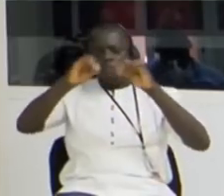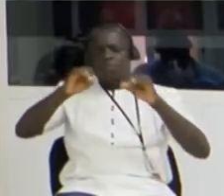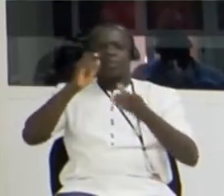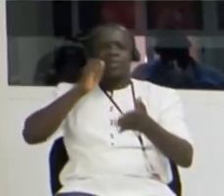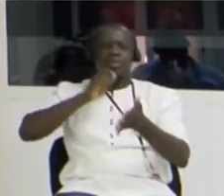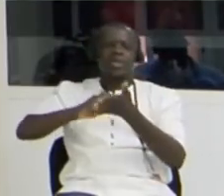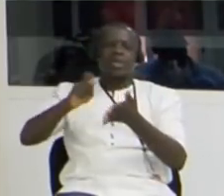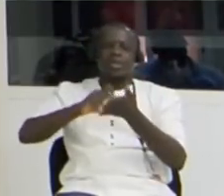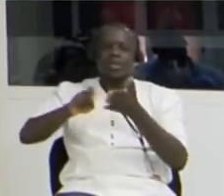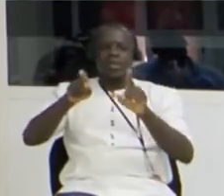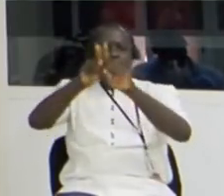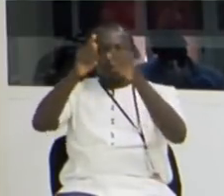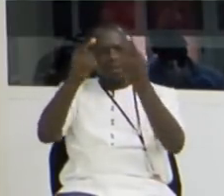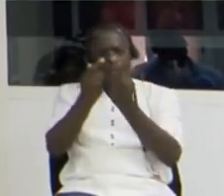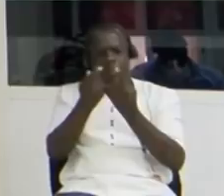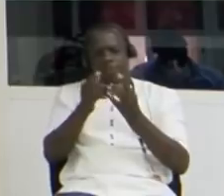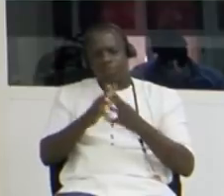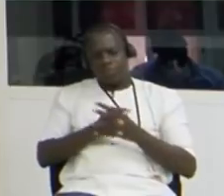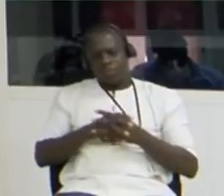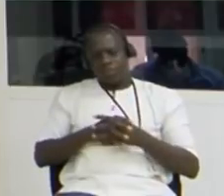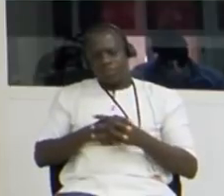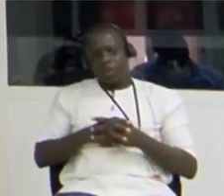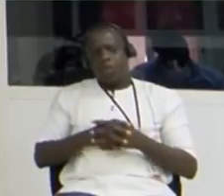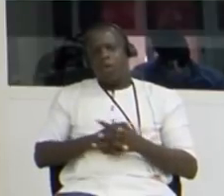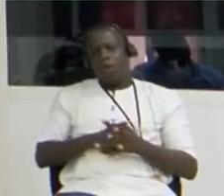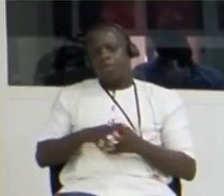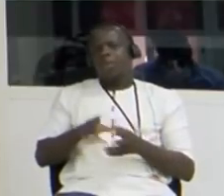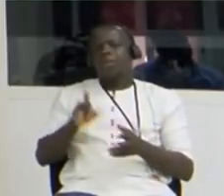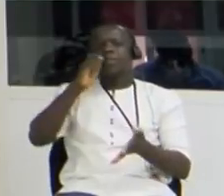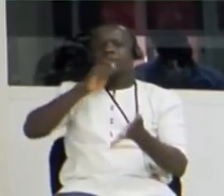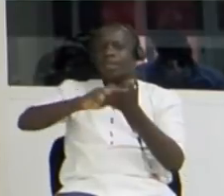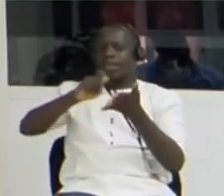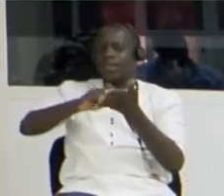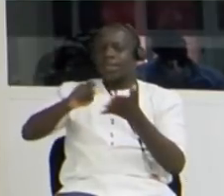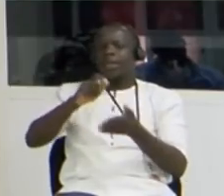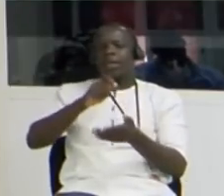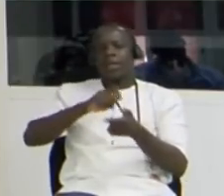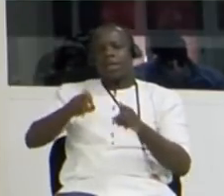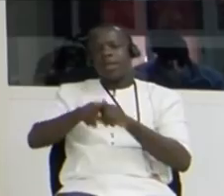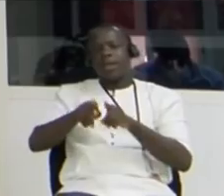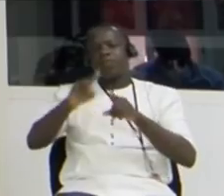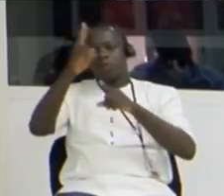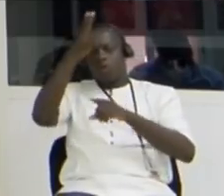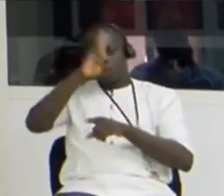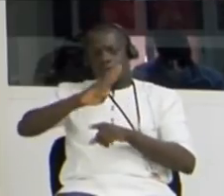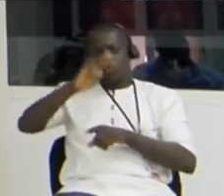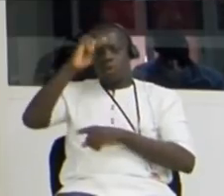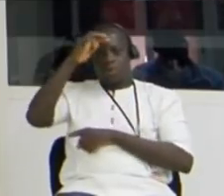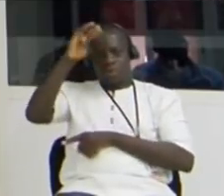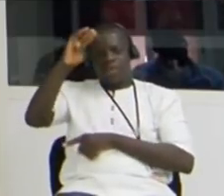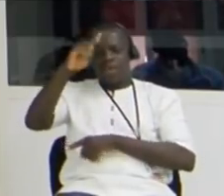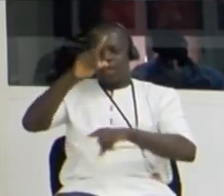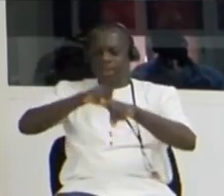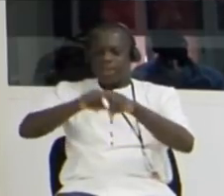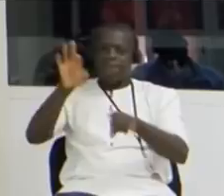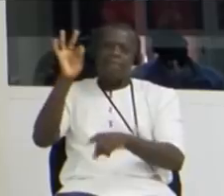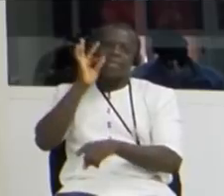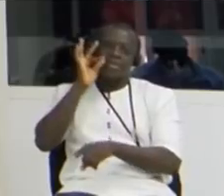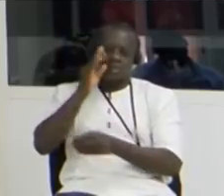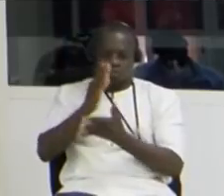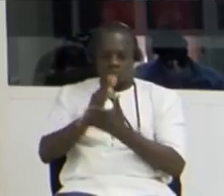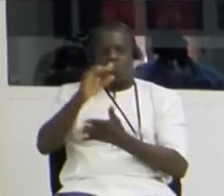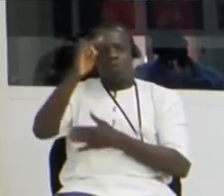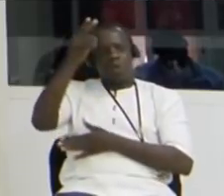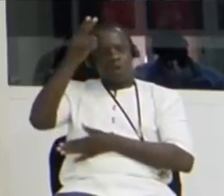Yeah, because it was the Secretary General that wrote to the Honorable Minister. And as I said, when we were replying, the Honorable Minister was not in town. Our